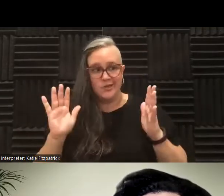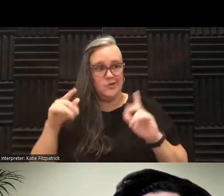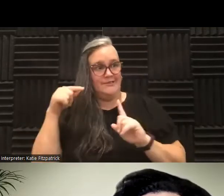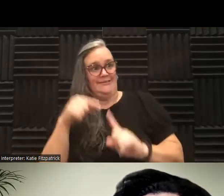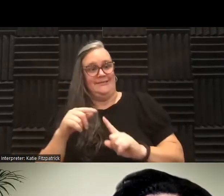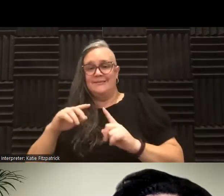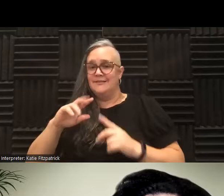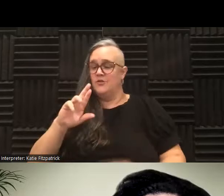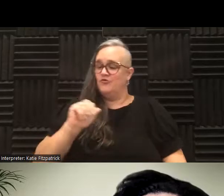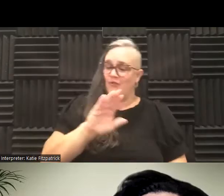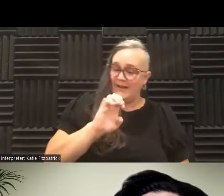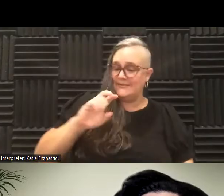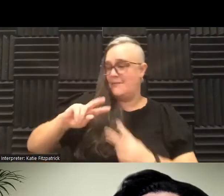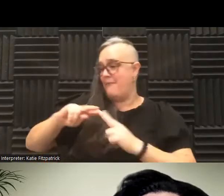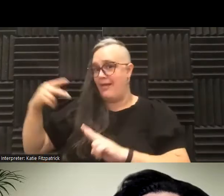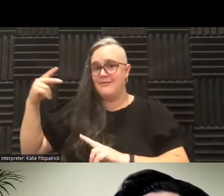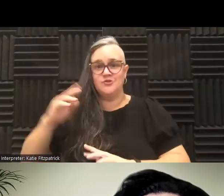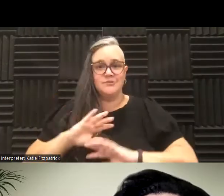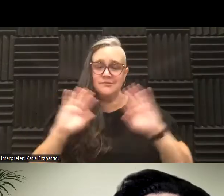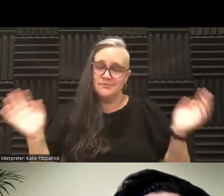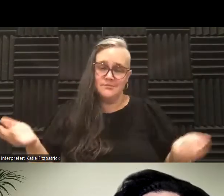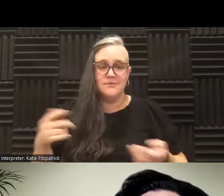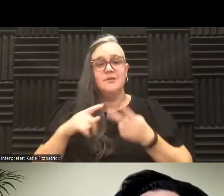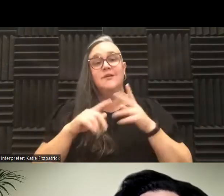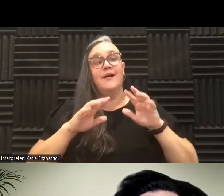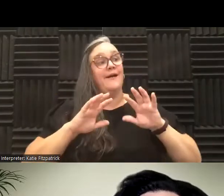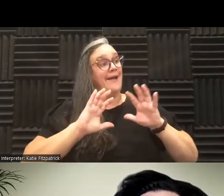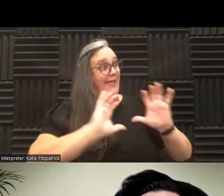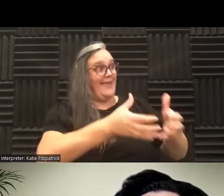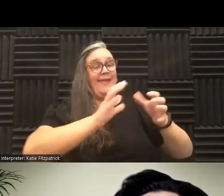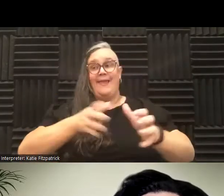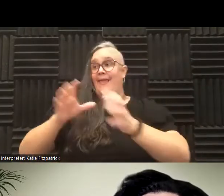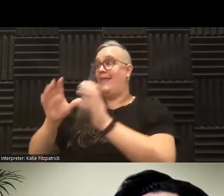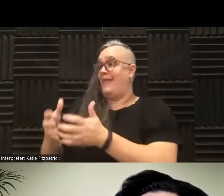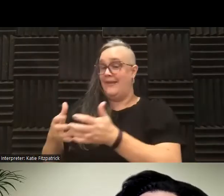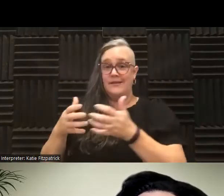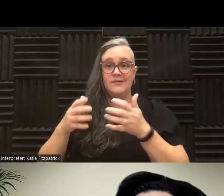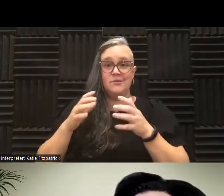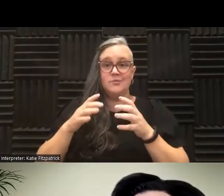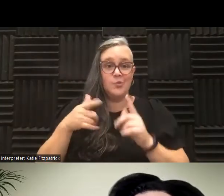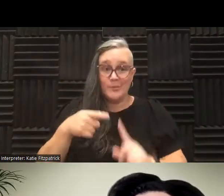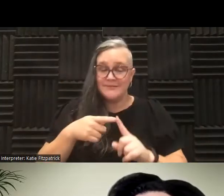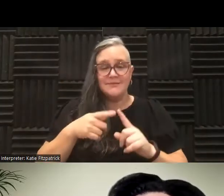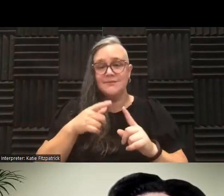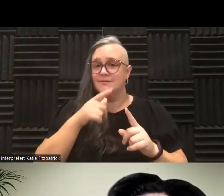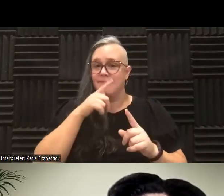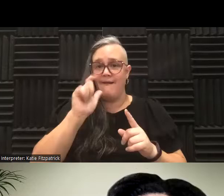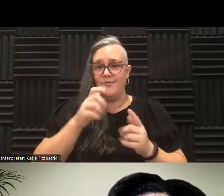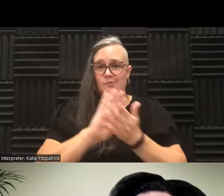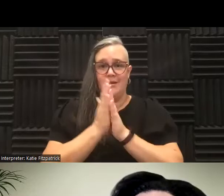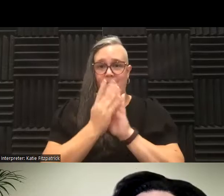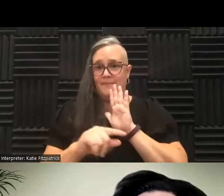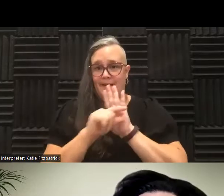race and biology. Sorting people into groups and of itself doesn't have to be a negative